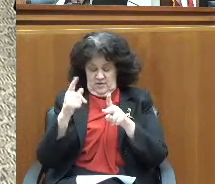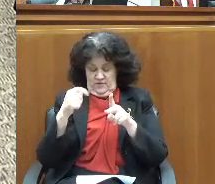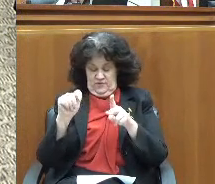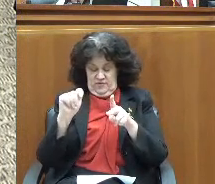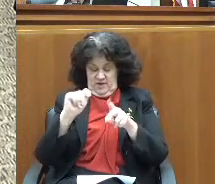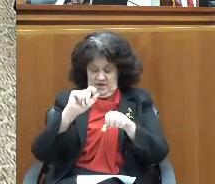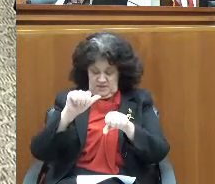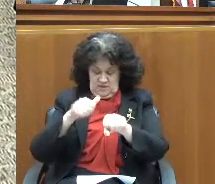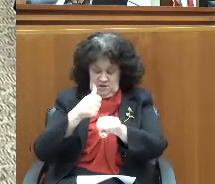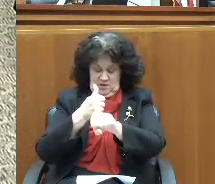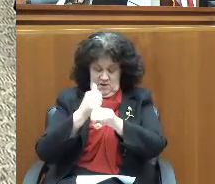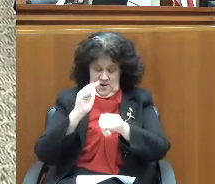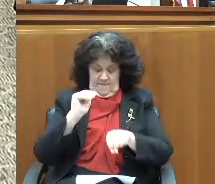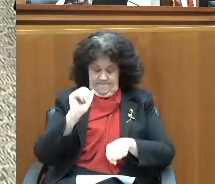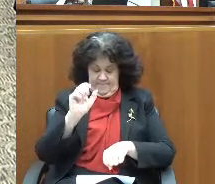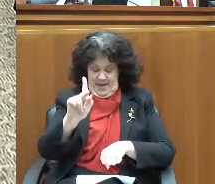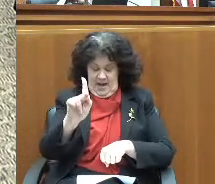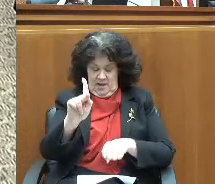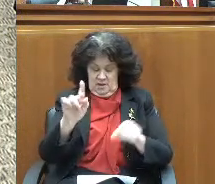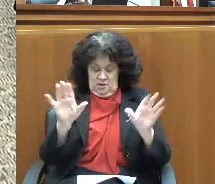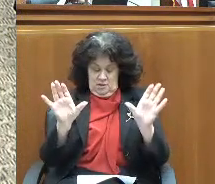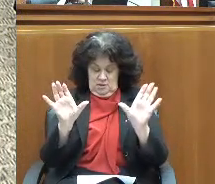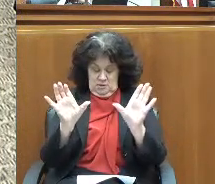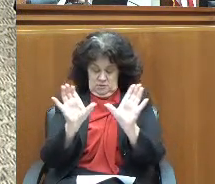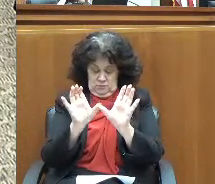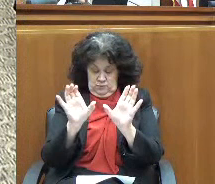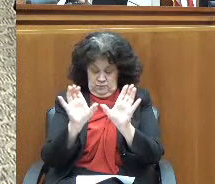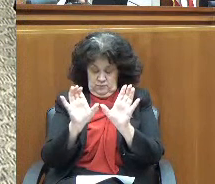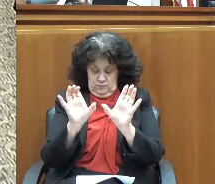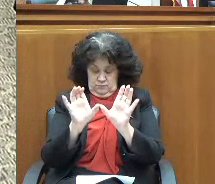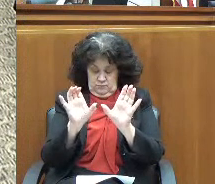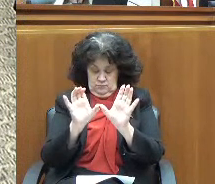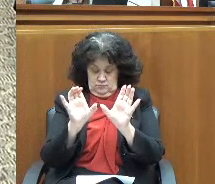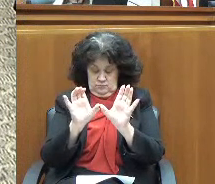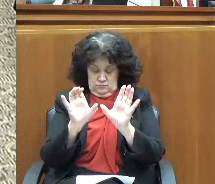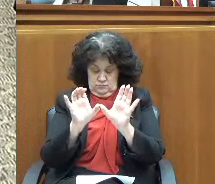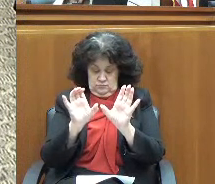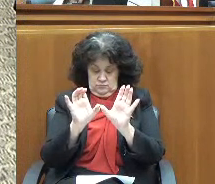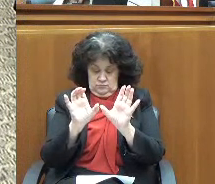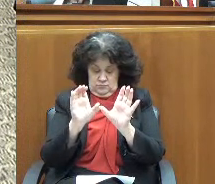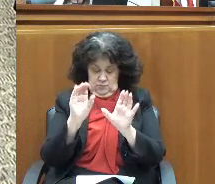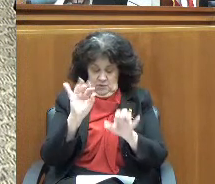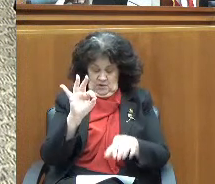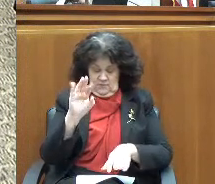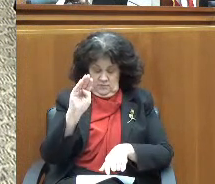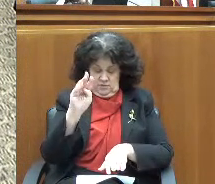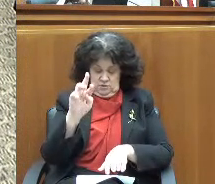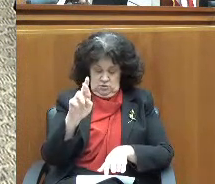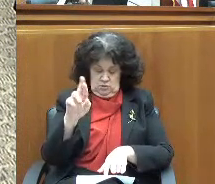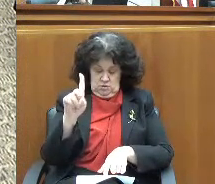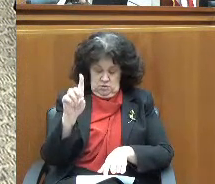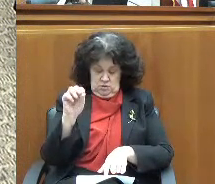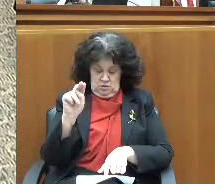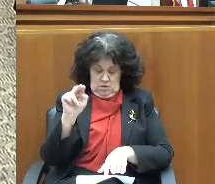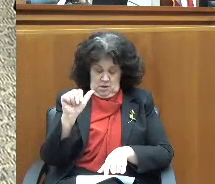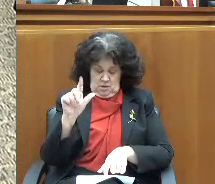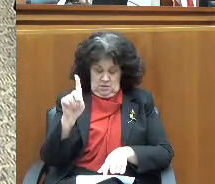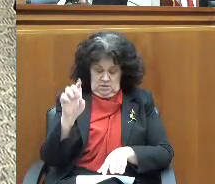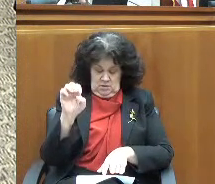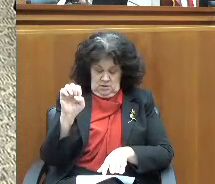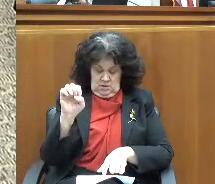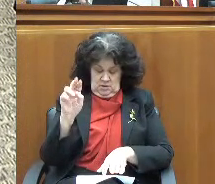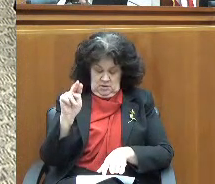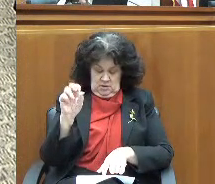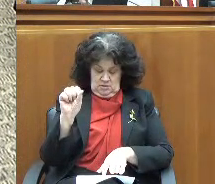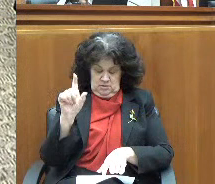the credentials of Mr. Donald Inslee. The recommendation is to grant, deny, or defer. And just a note to the board, he has requested that this be done